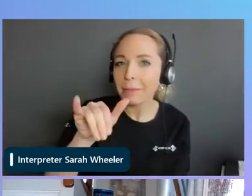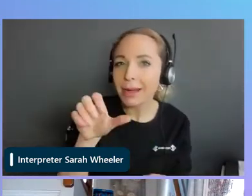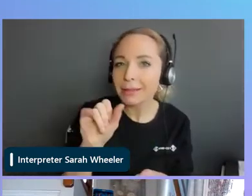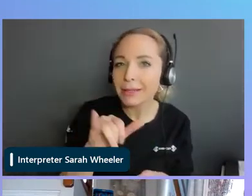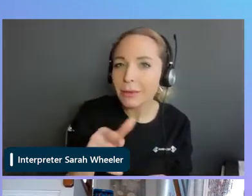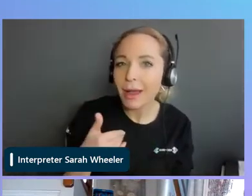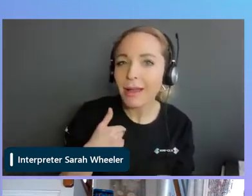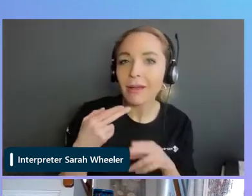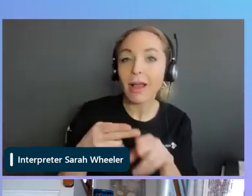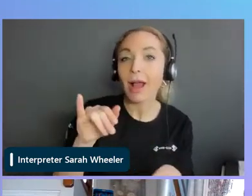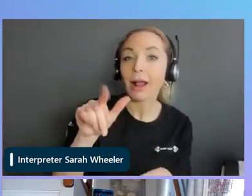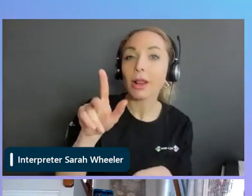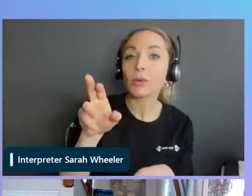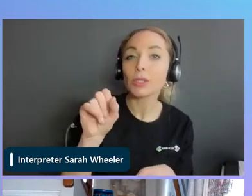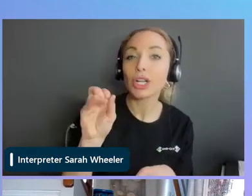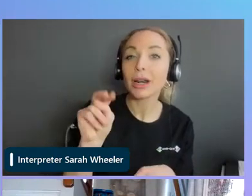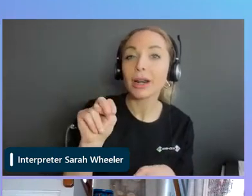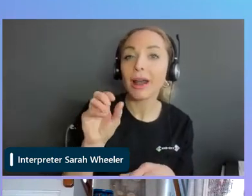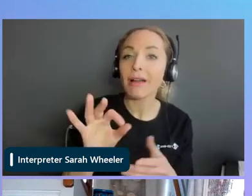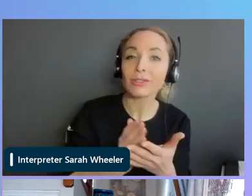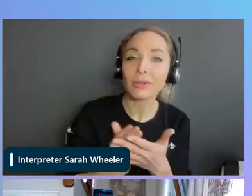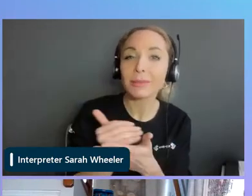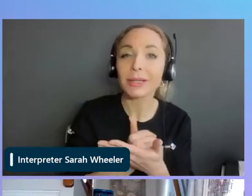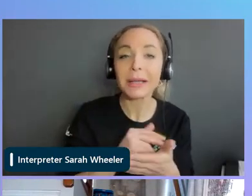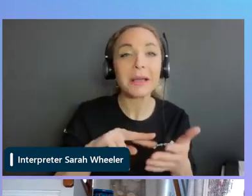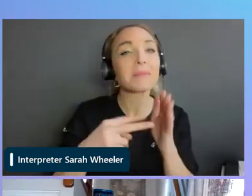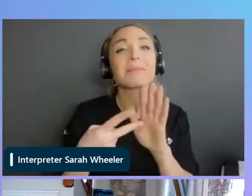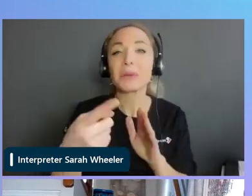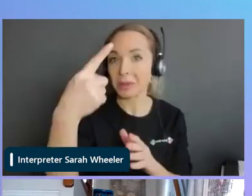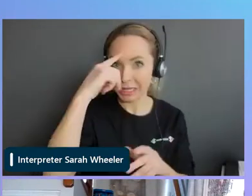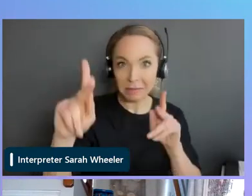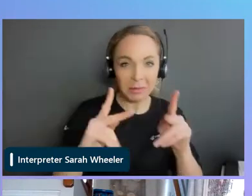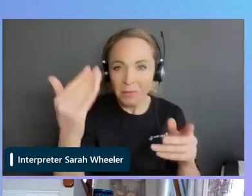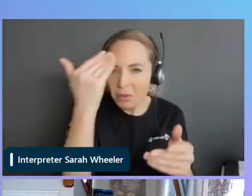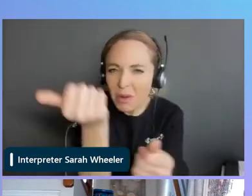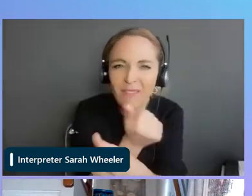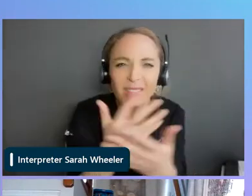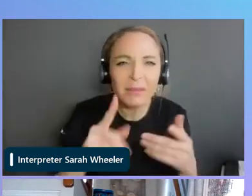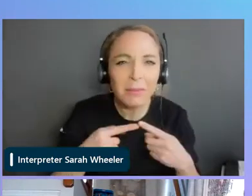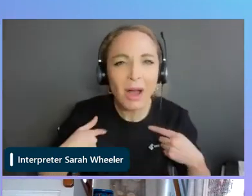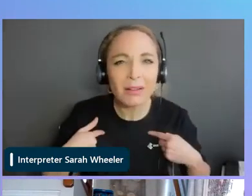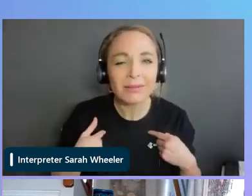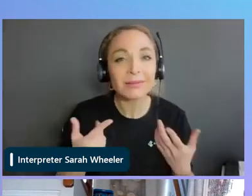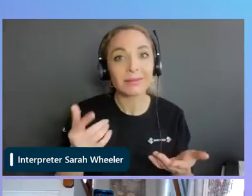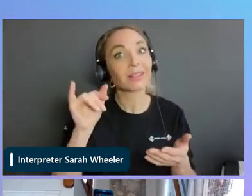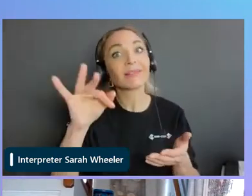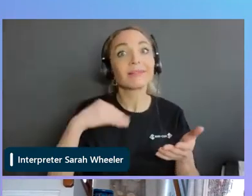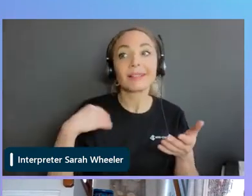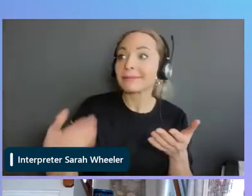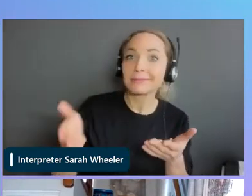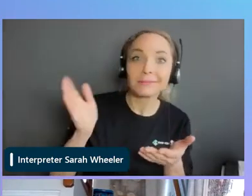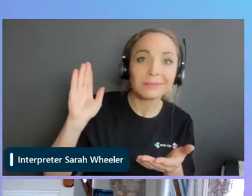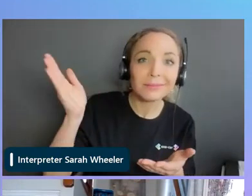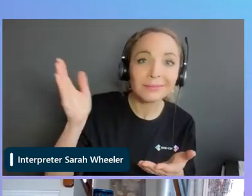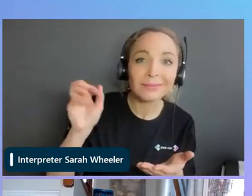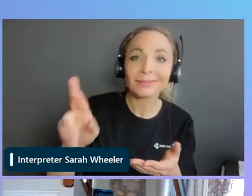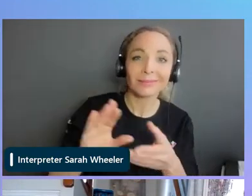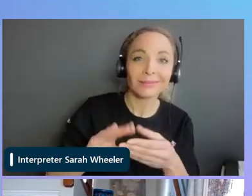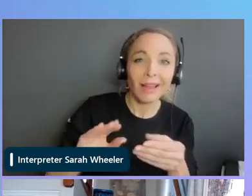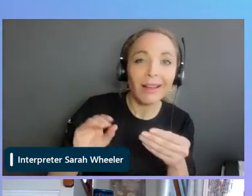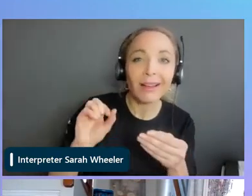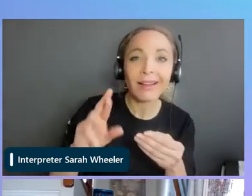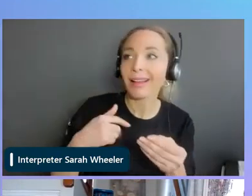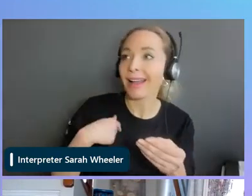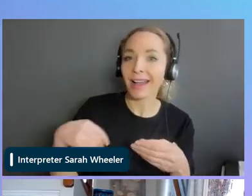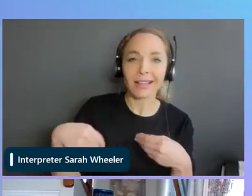And it's this idea that people can see right through us, right? So if I'm going to give a presentation, right, or if I'm going to give a talk, or if I'm going to present